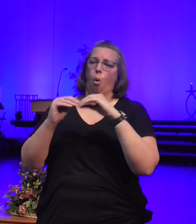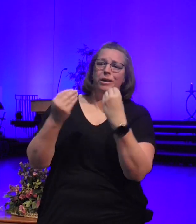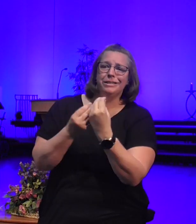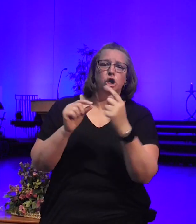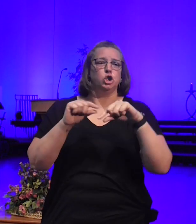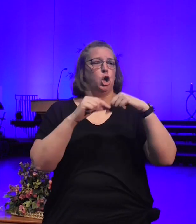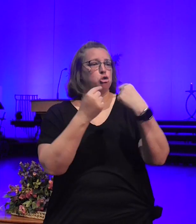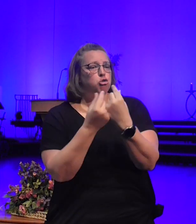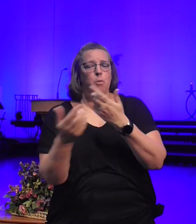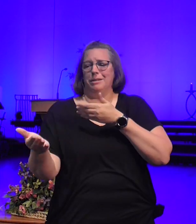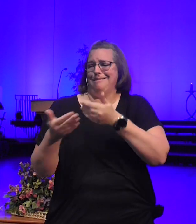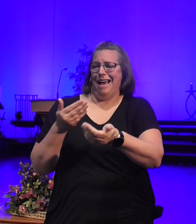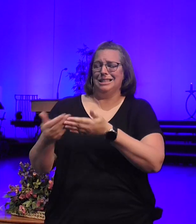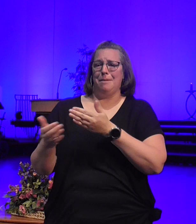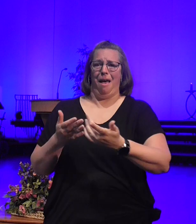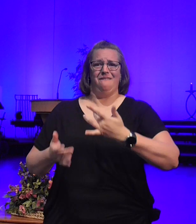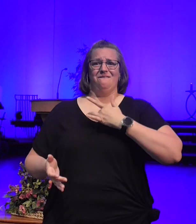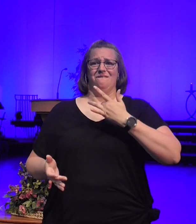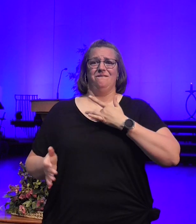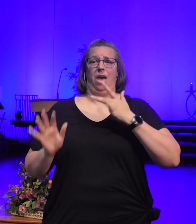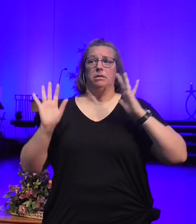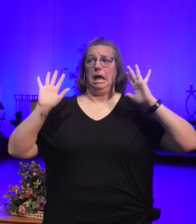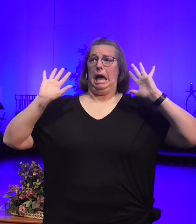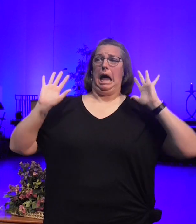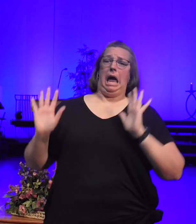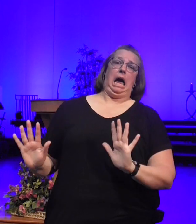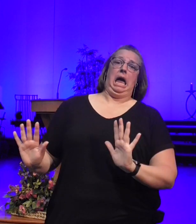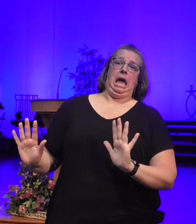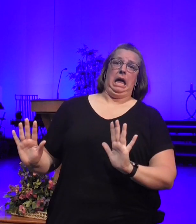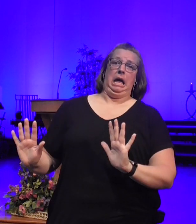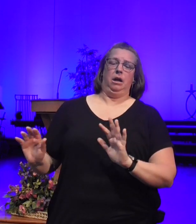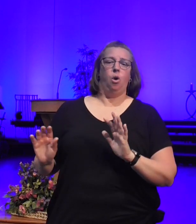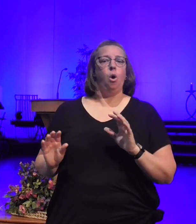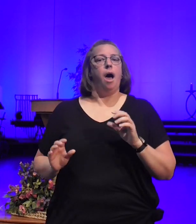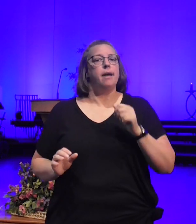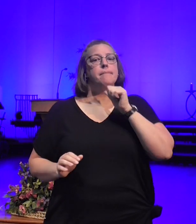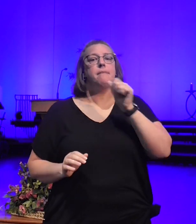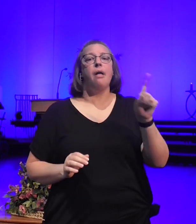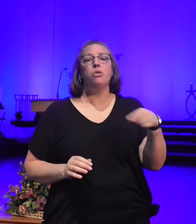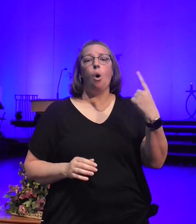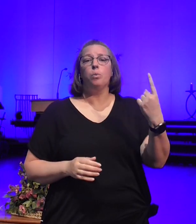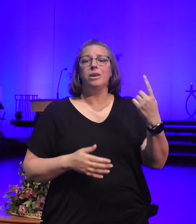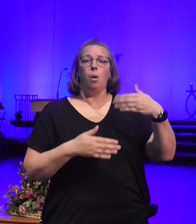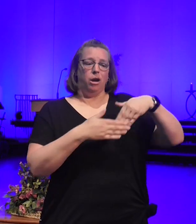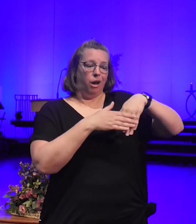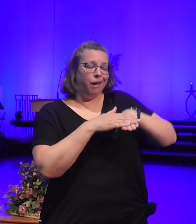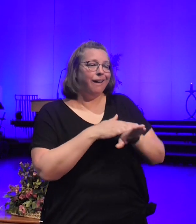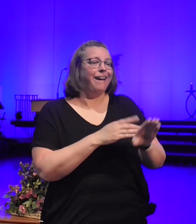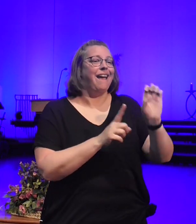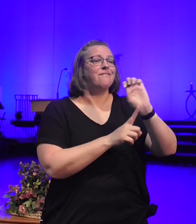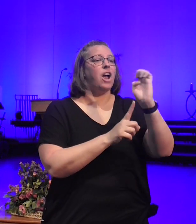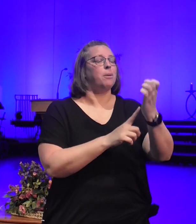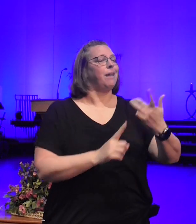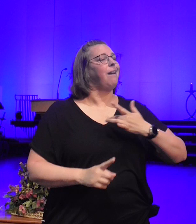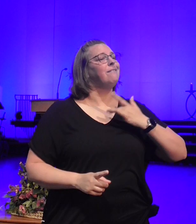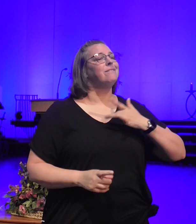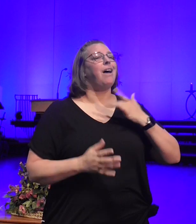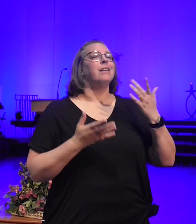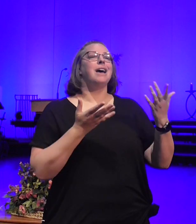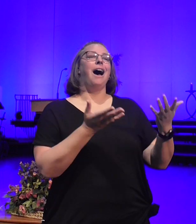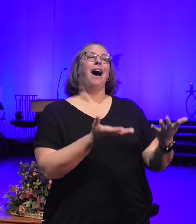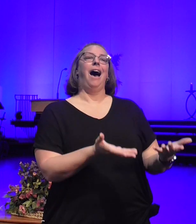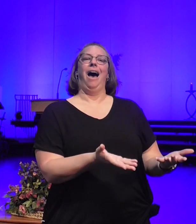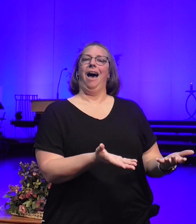felt completely compulsed to get out of there, nor am I the only one who ever walked into some environment and felt that